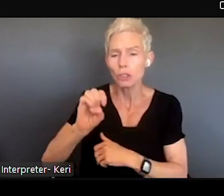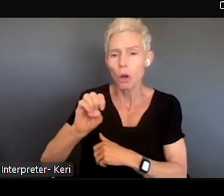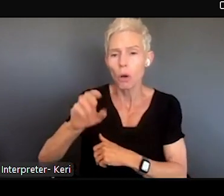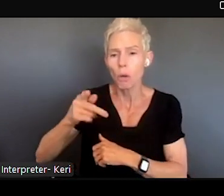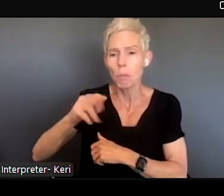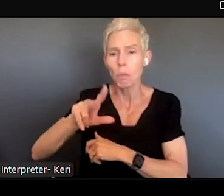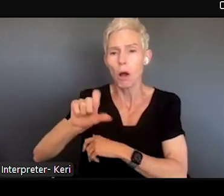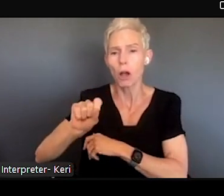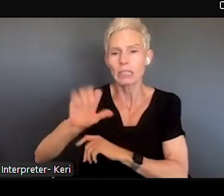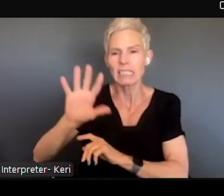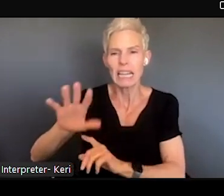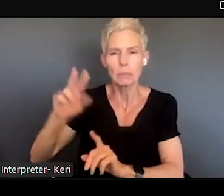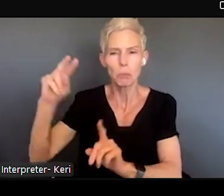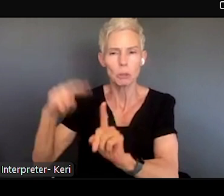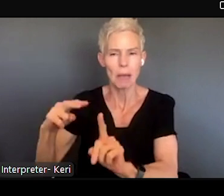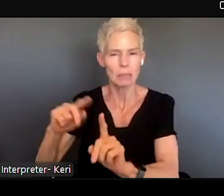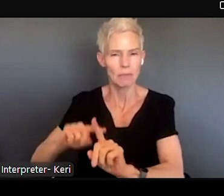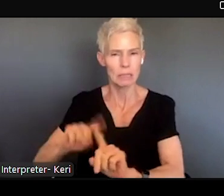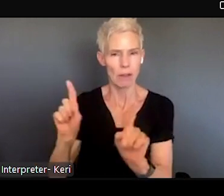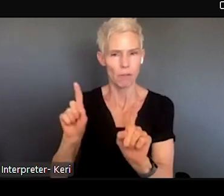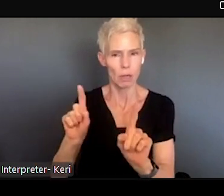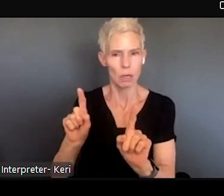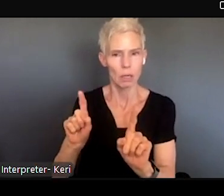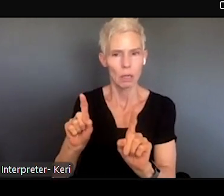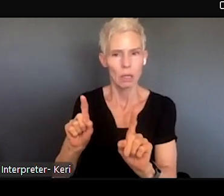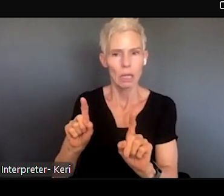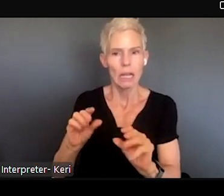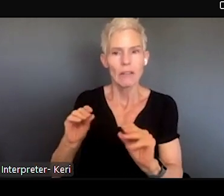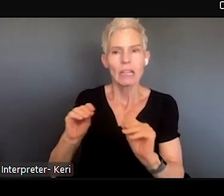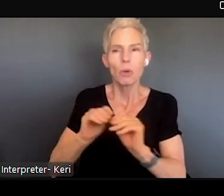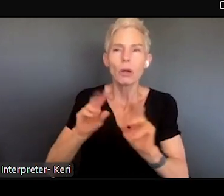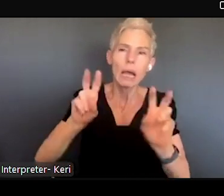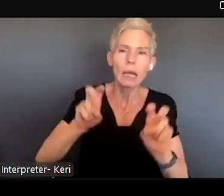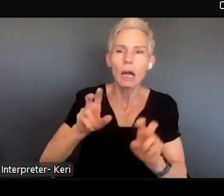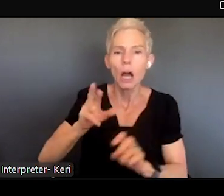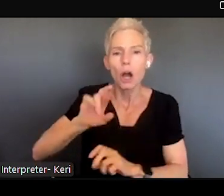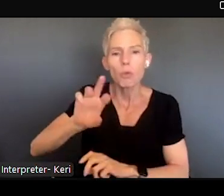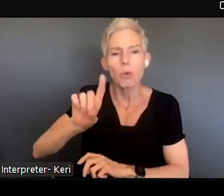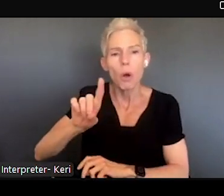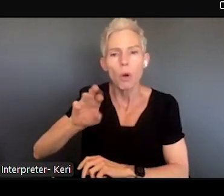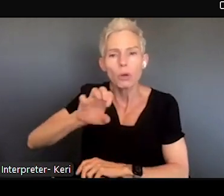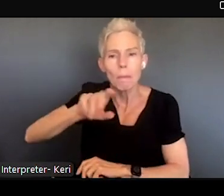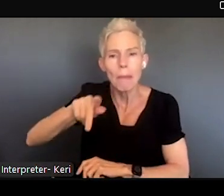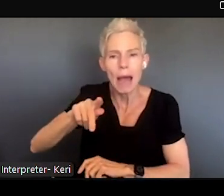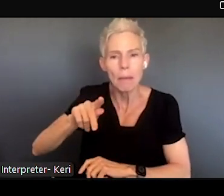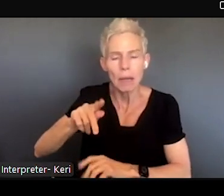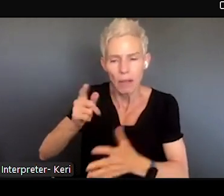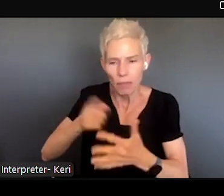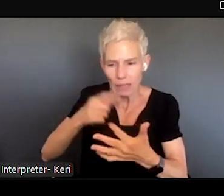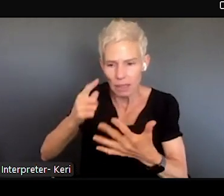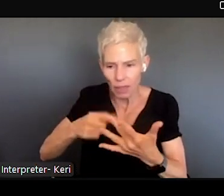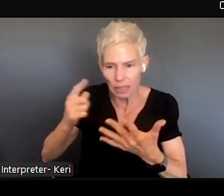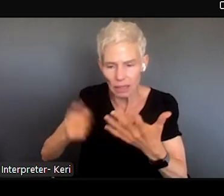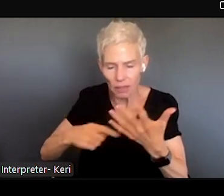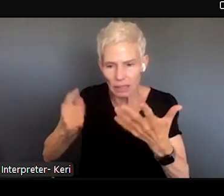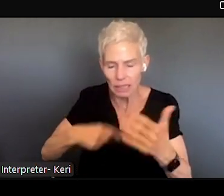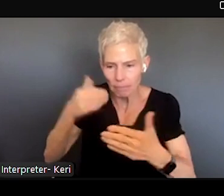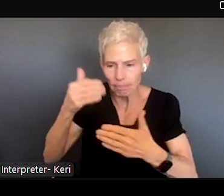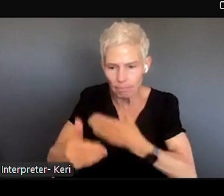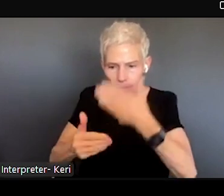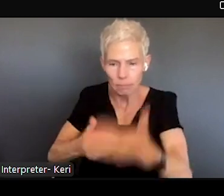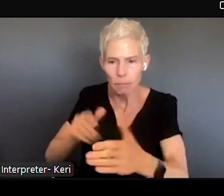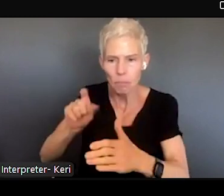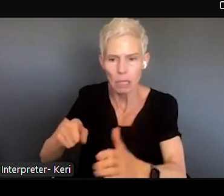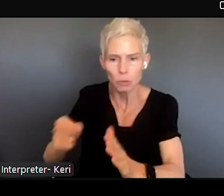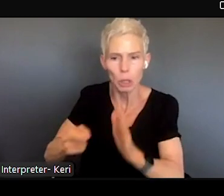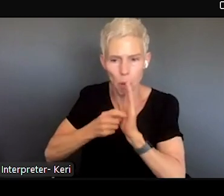a different perspective, that there's more like a roadmap, that there are many steps, and he'll be highlighting some